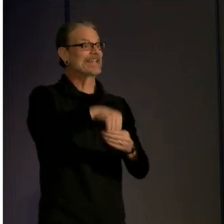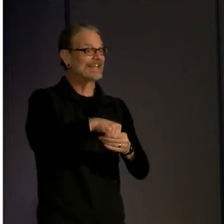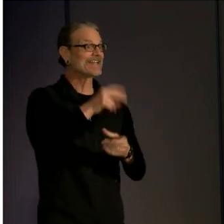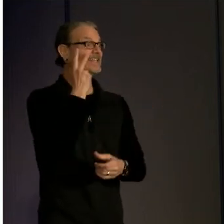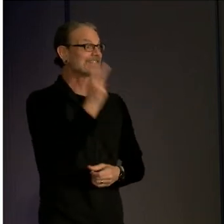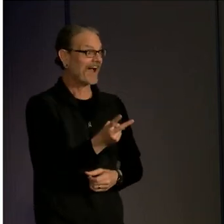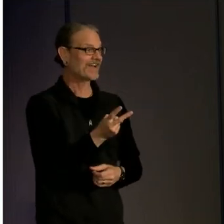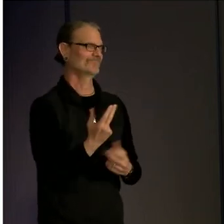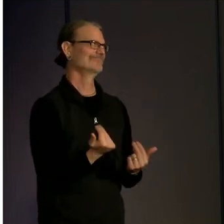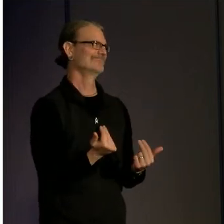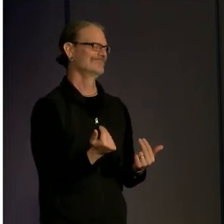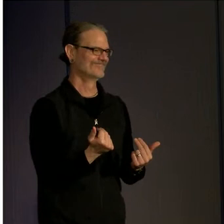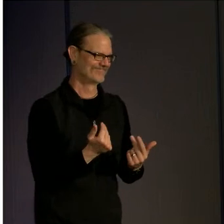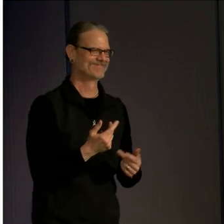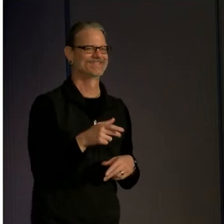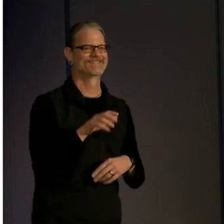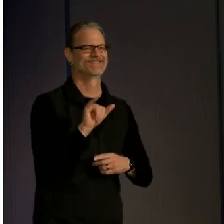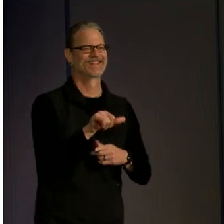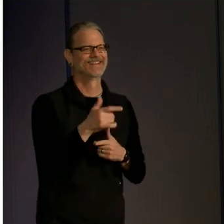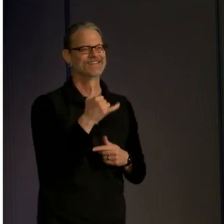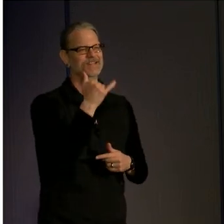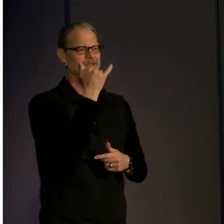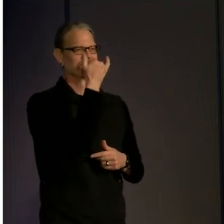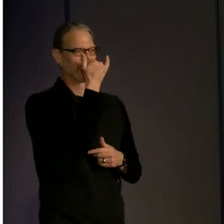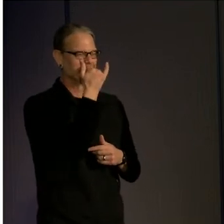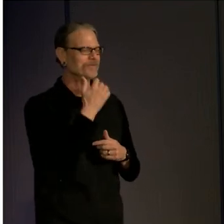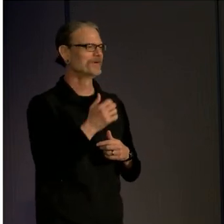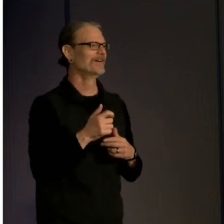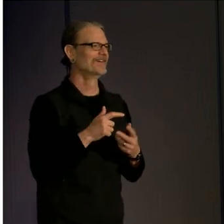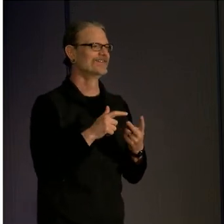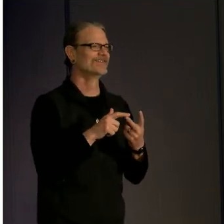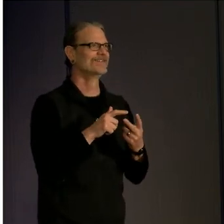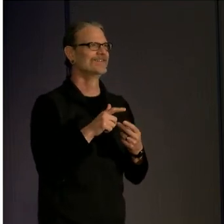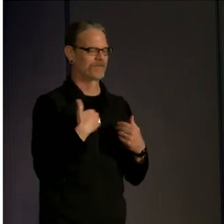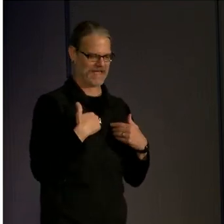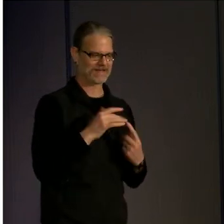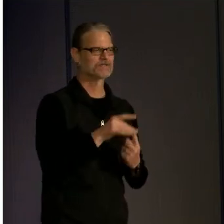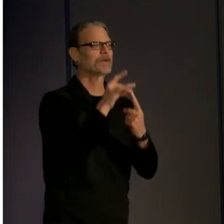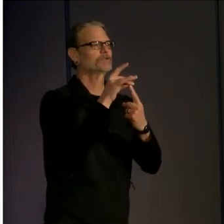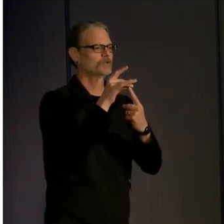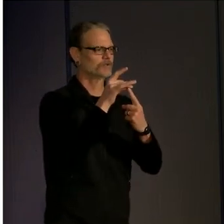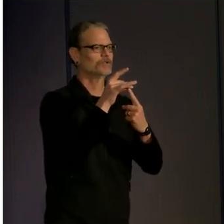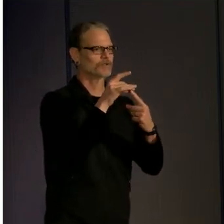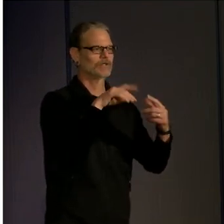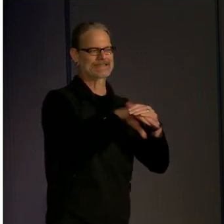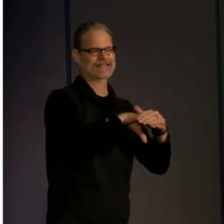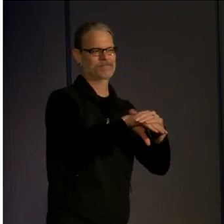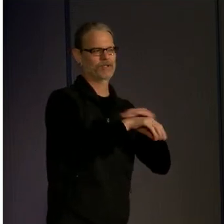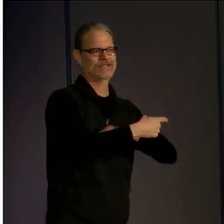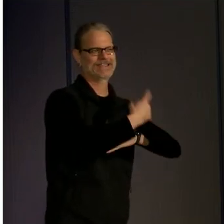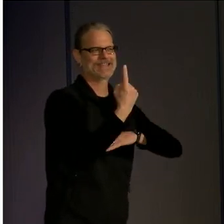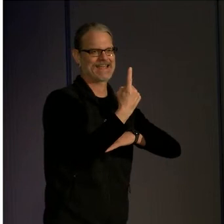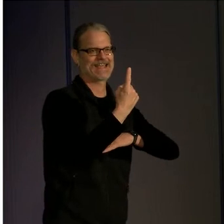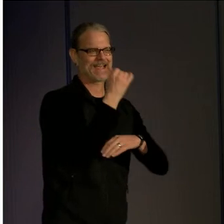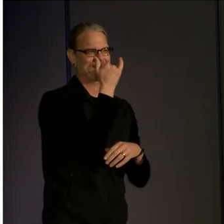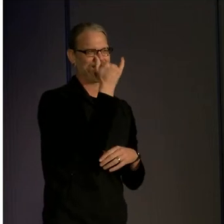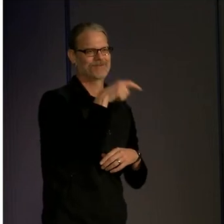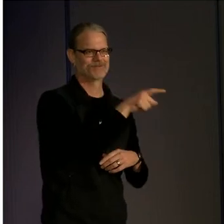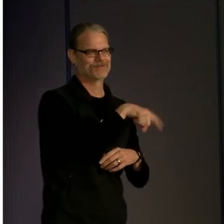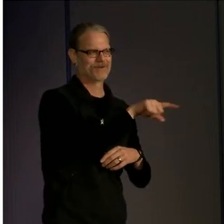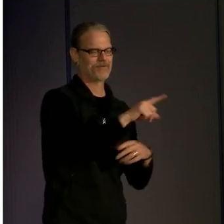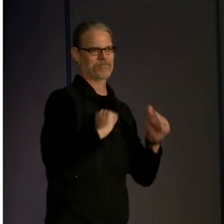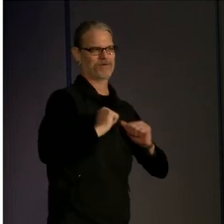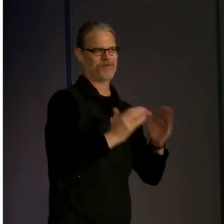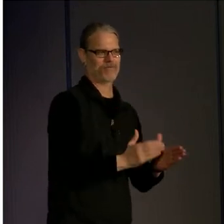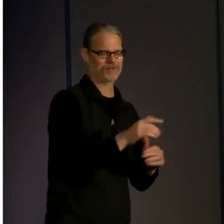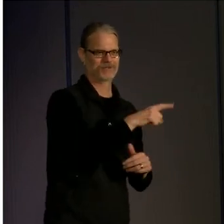They've also performed at Yahoo on our, we had a special accessibility day at Yahoo and they were one of the performers. They did